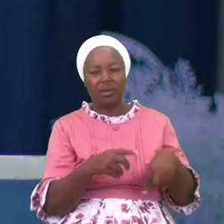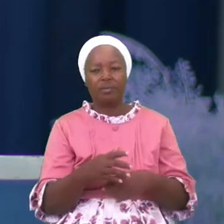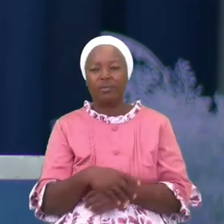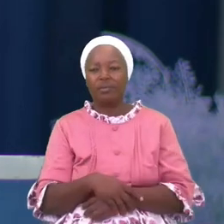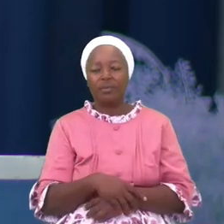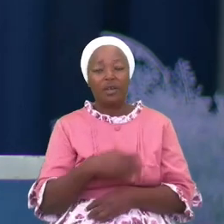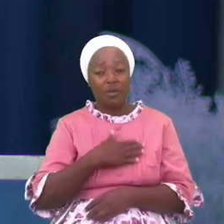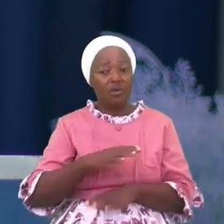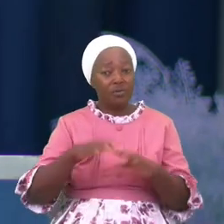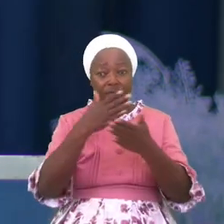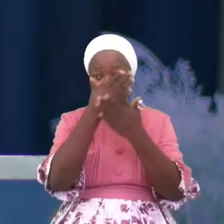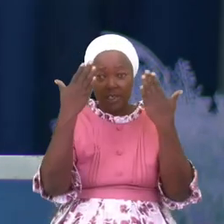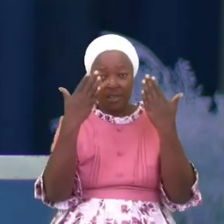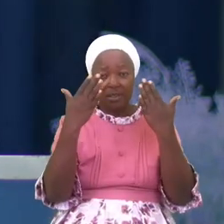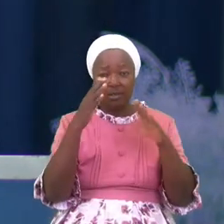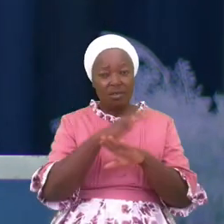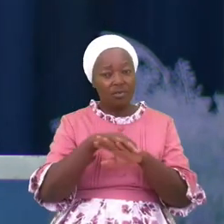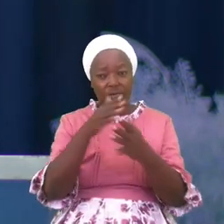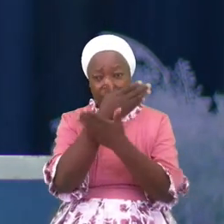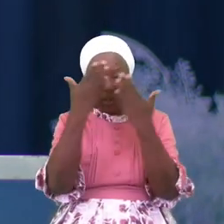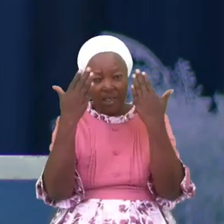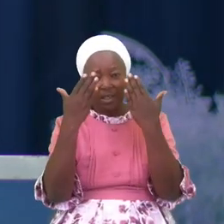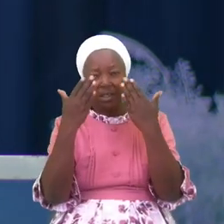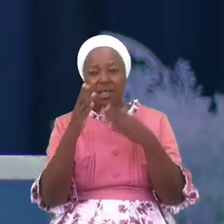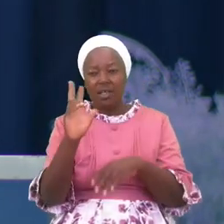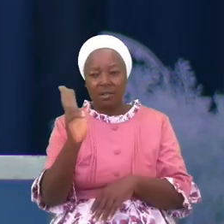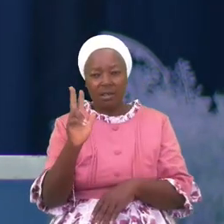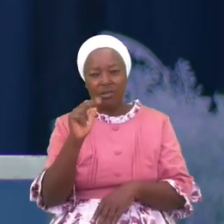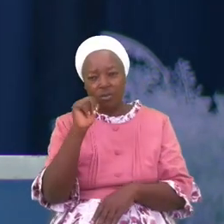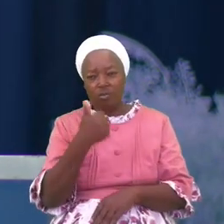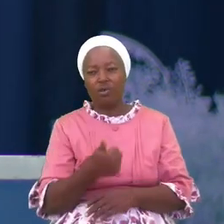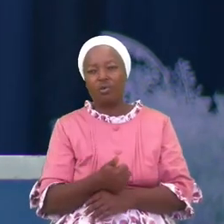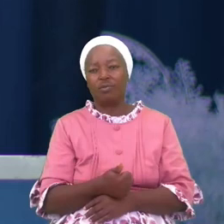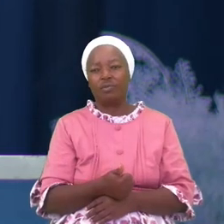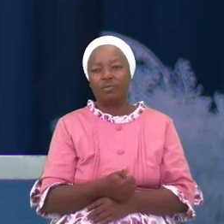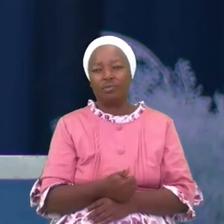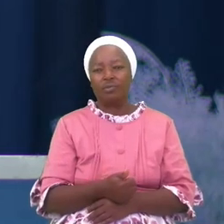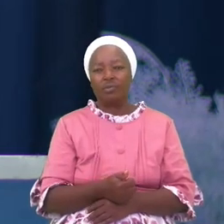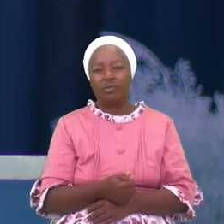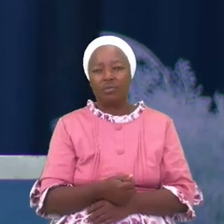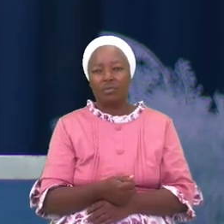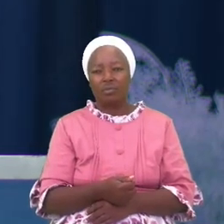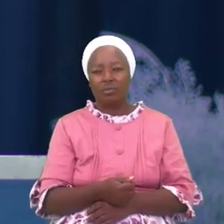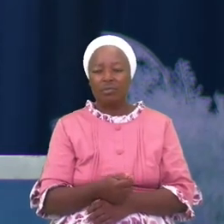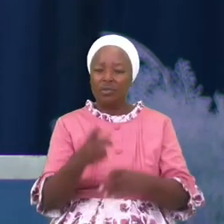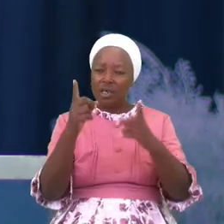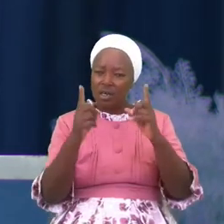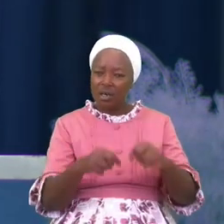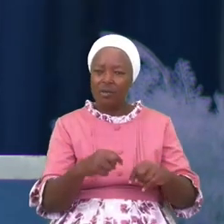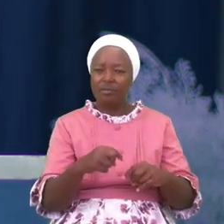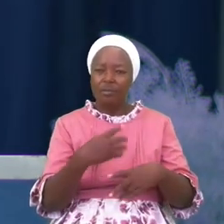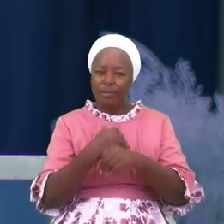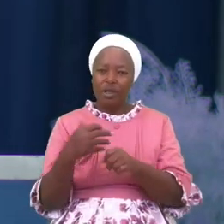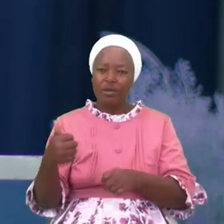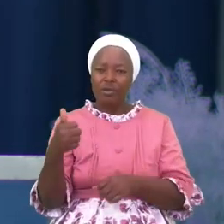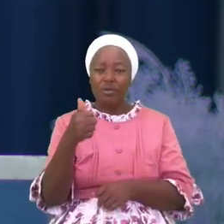fellowship with Jesus. Come, make yourself available. And for those of you who gave your